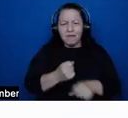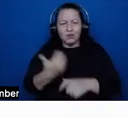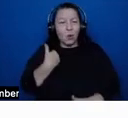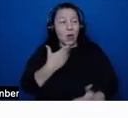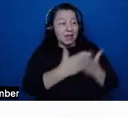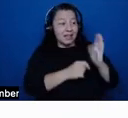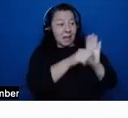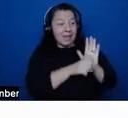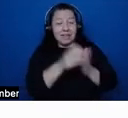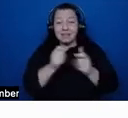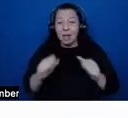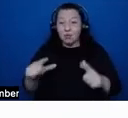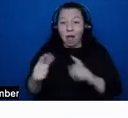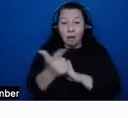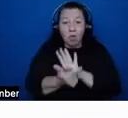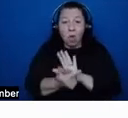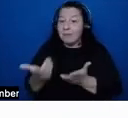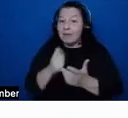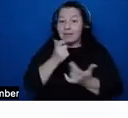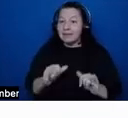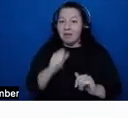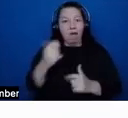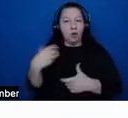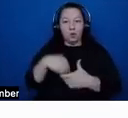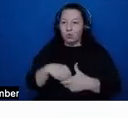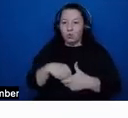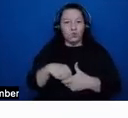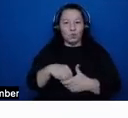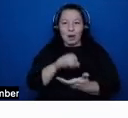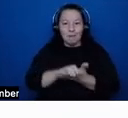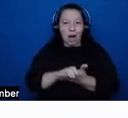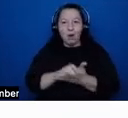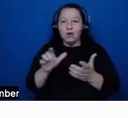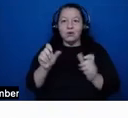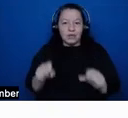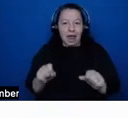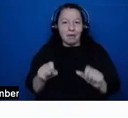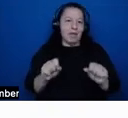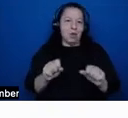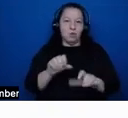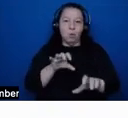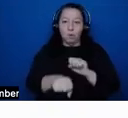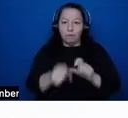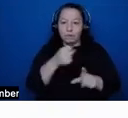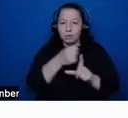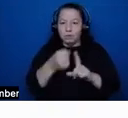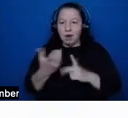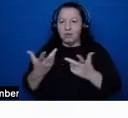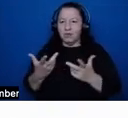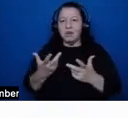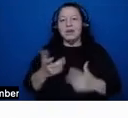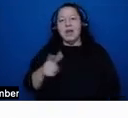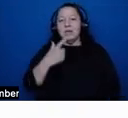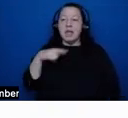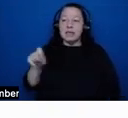not still have it written in. But it's this idea of like, I just have to say yes, or it's acquiescing as opposed to actually